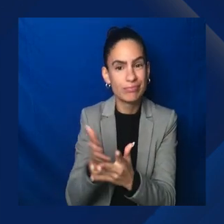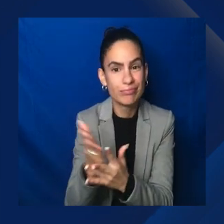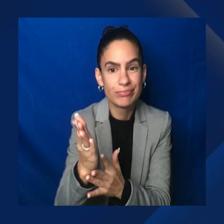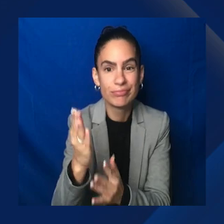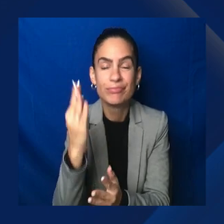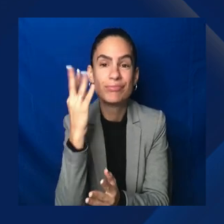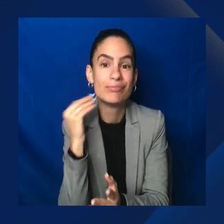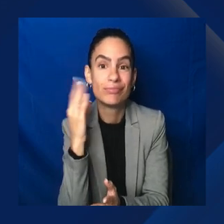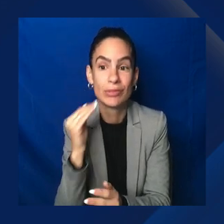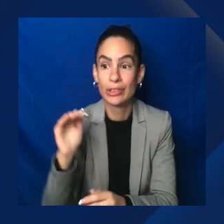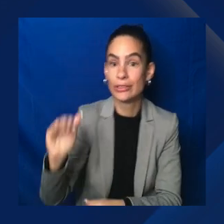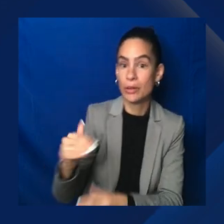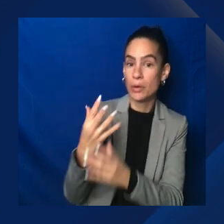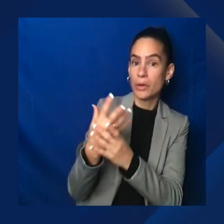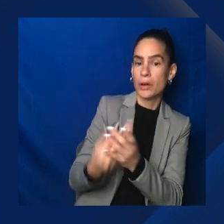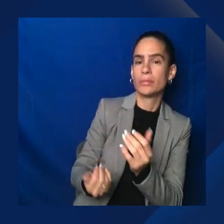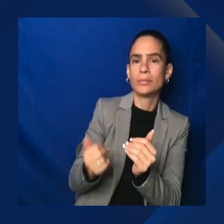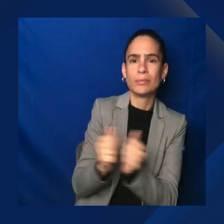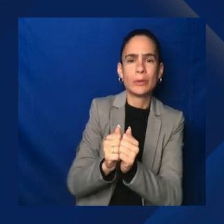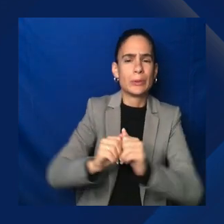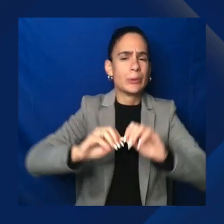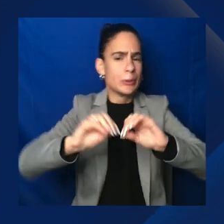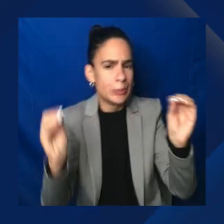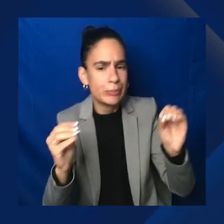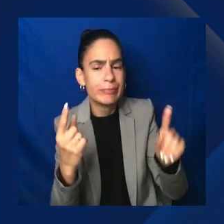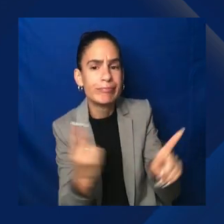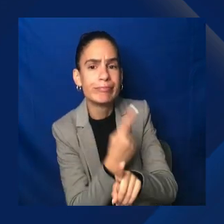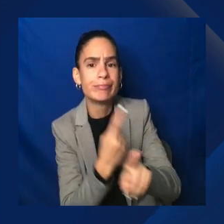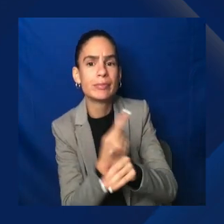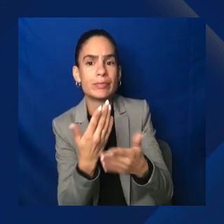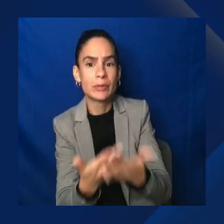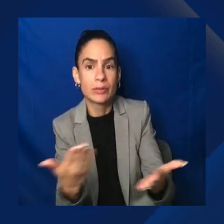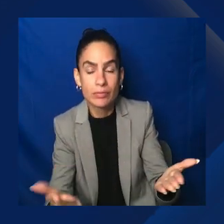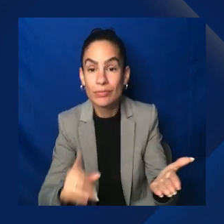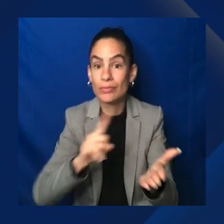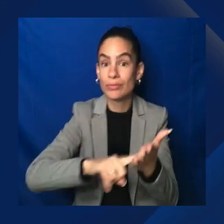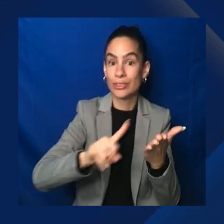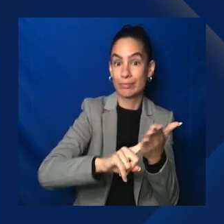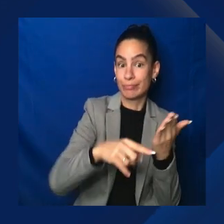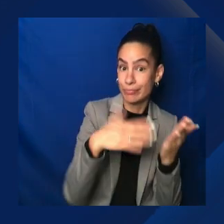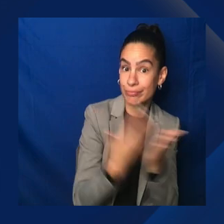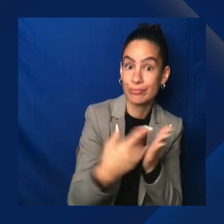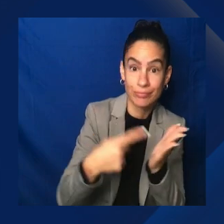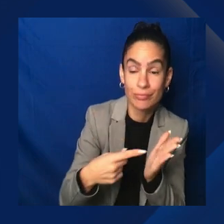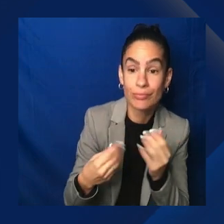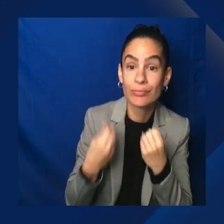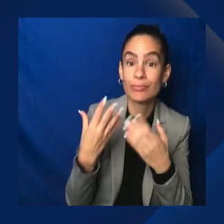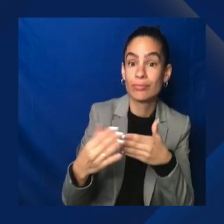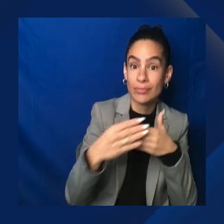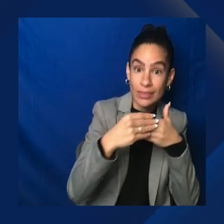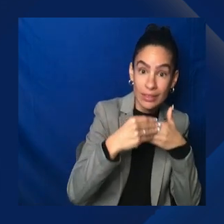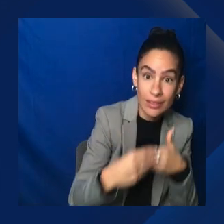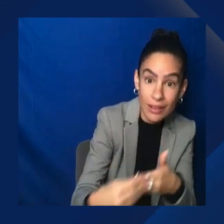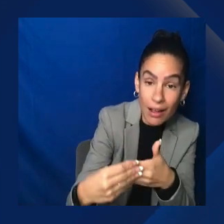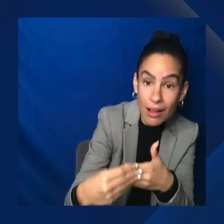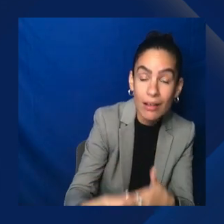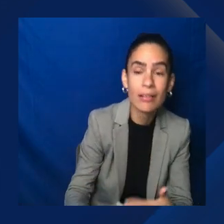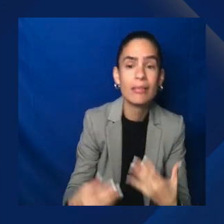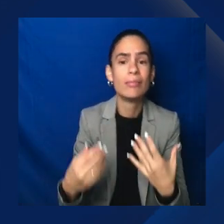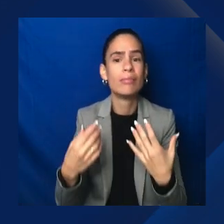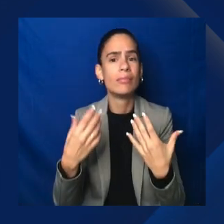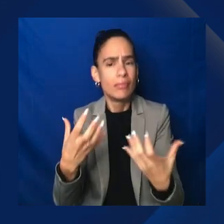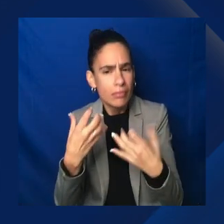Legislation that enforces guidelines, holds medical professionals accountable, and withholds equitable and competent care can